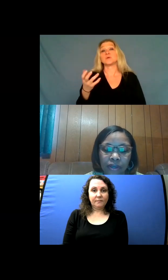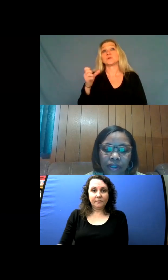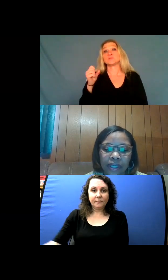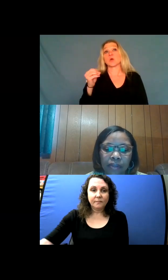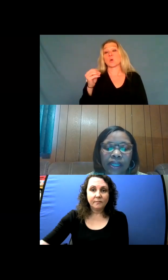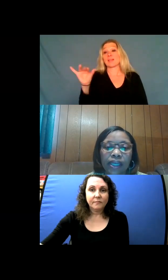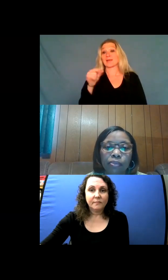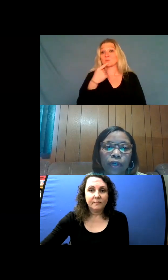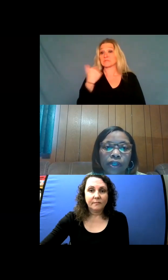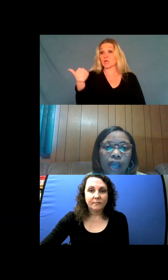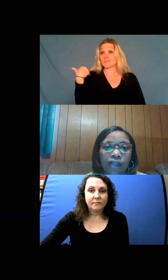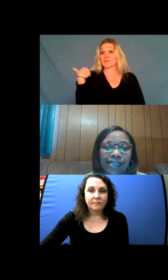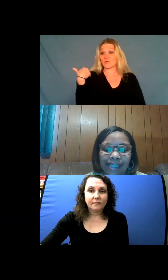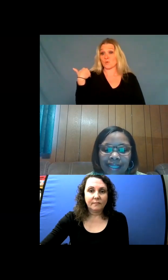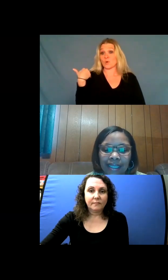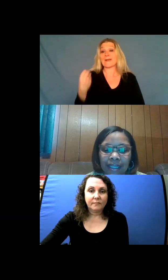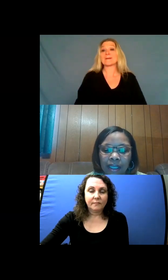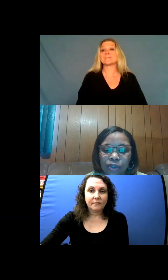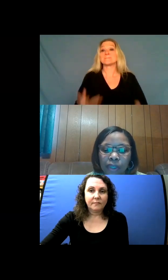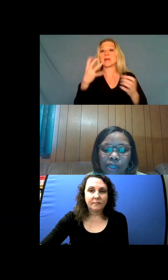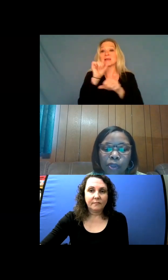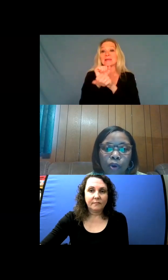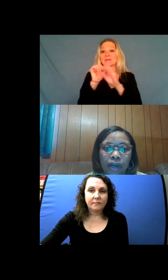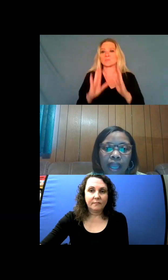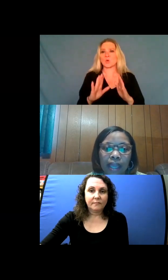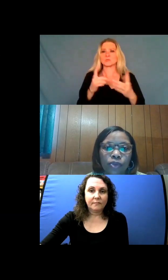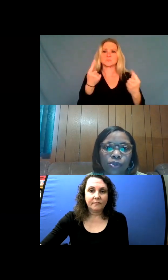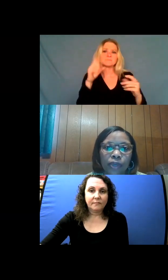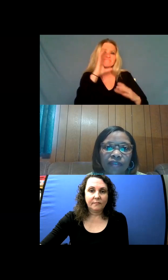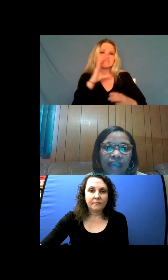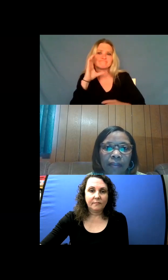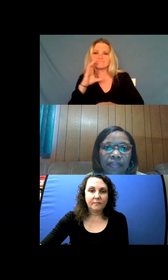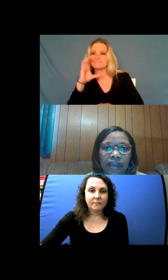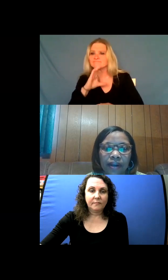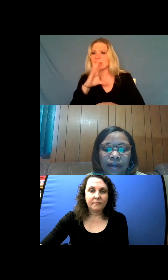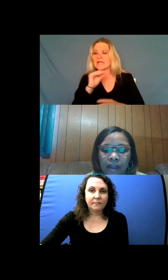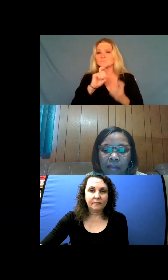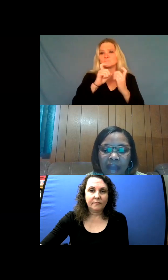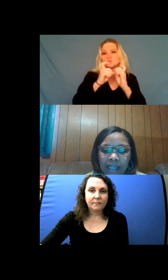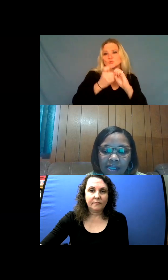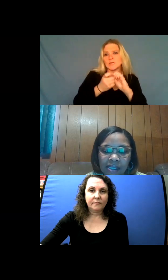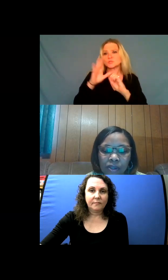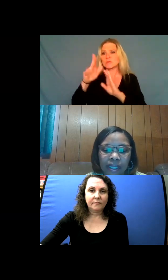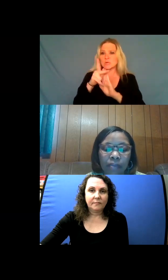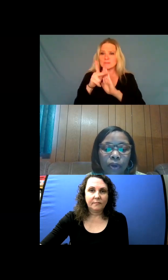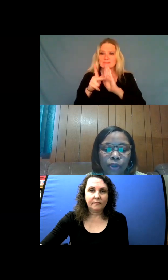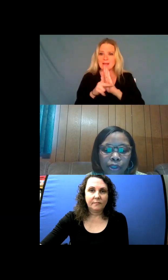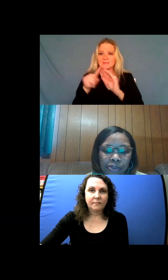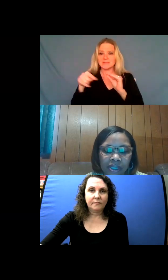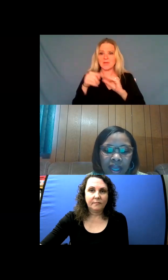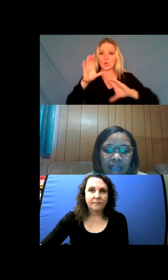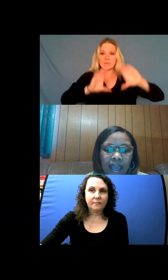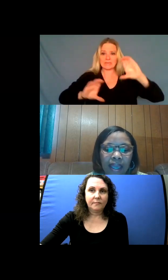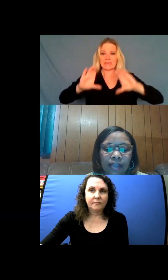noted earlier, many employers are seeking to explore and to revamp their policies on chemical